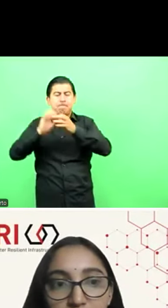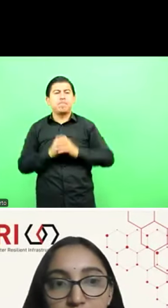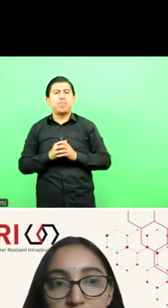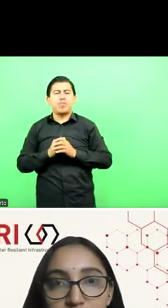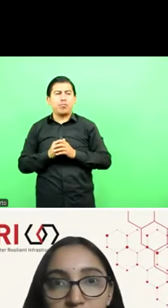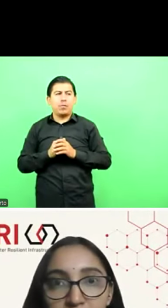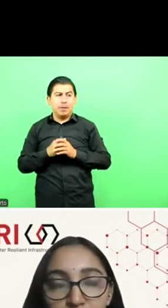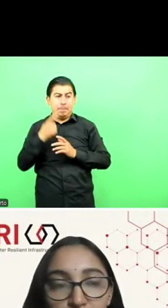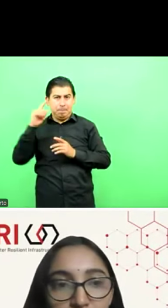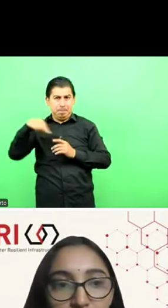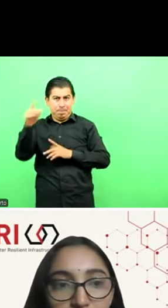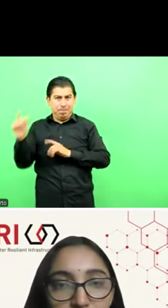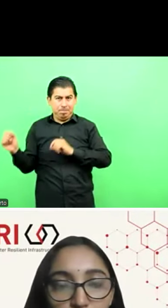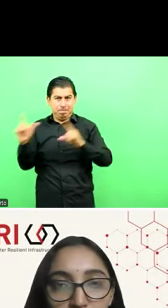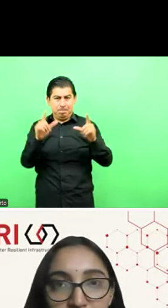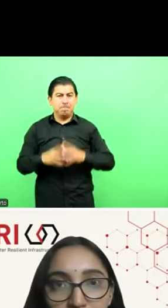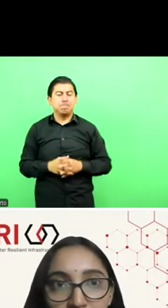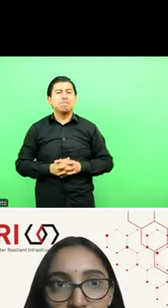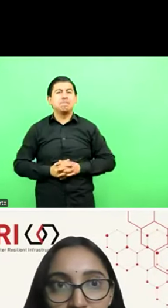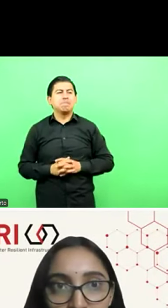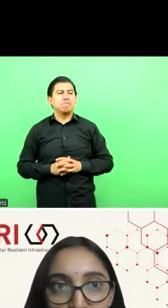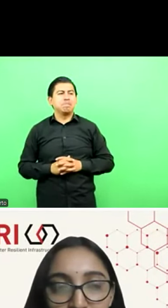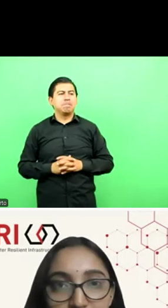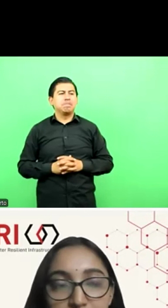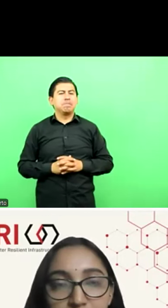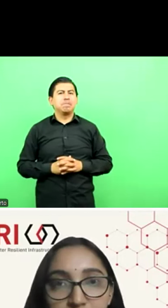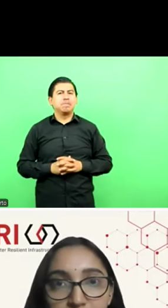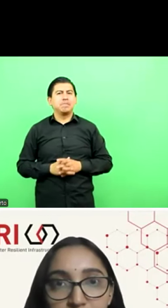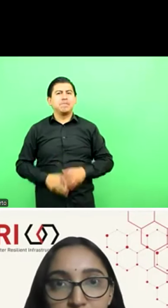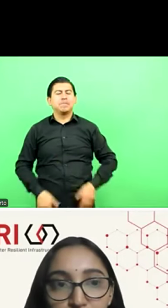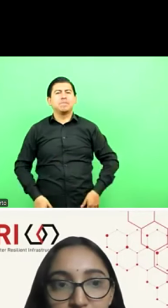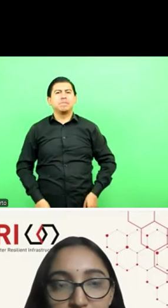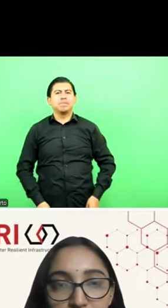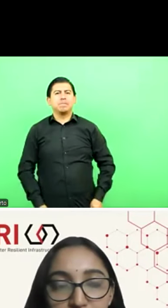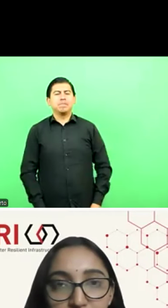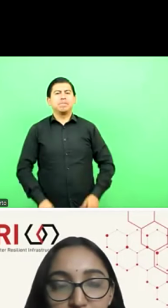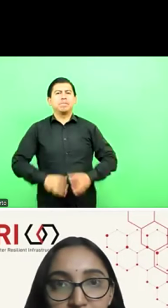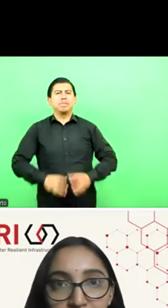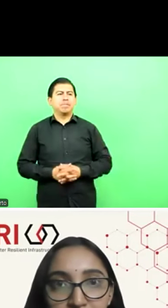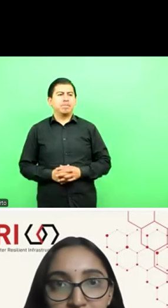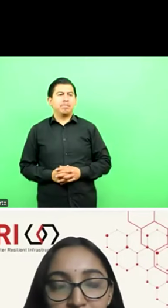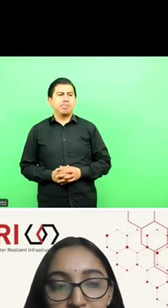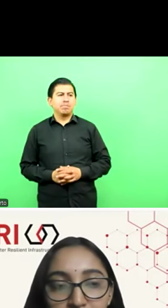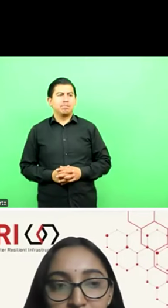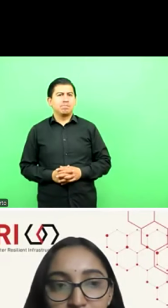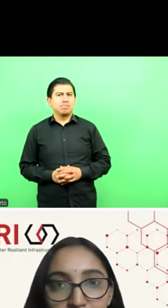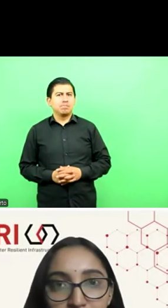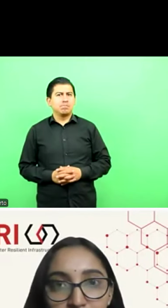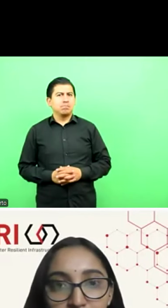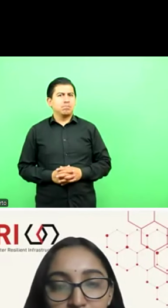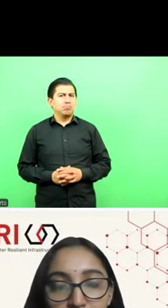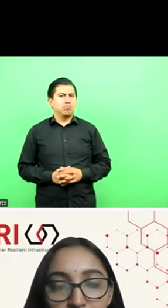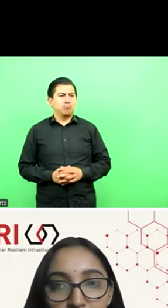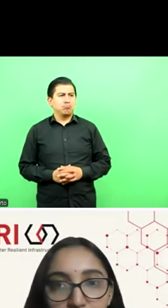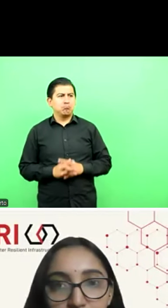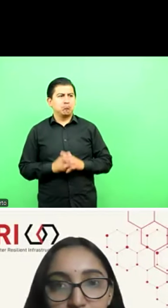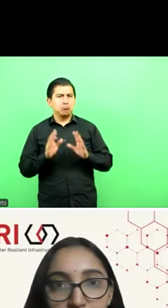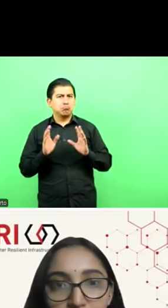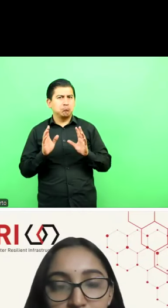That maybe you could stop sharing and I can try screen sharing to address the issue. okay.